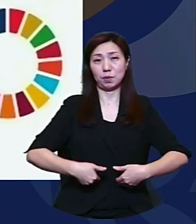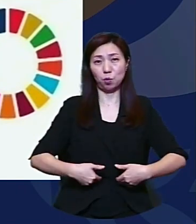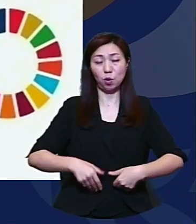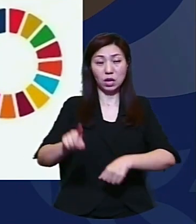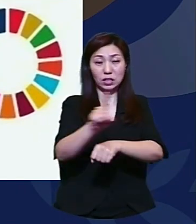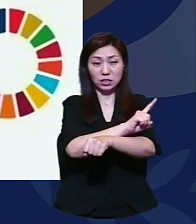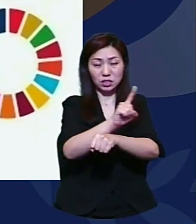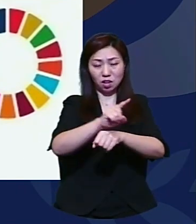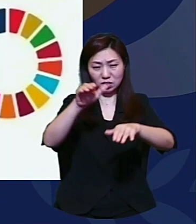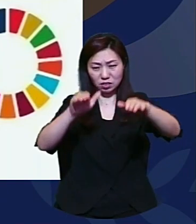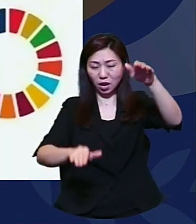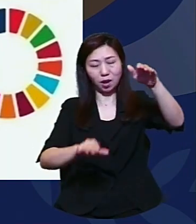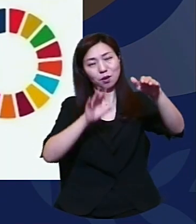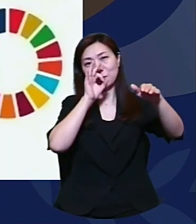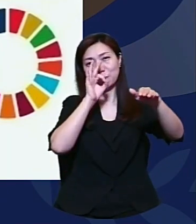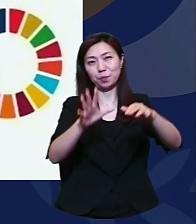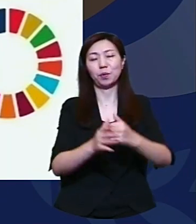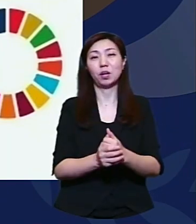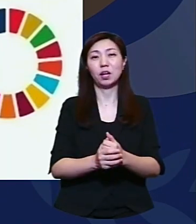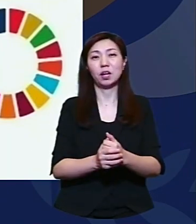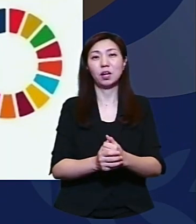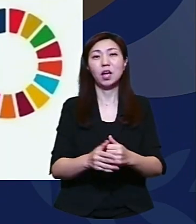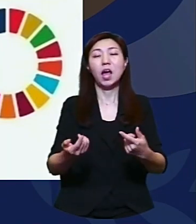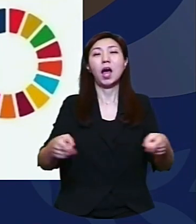reality. Thank you very much.